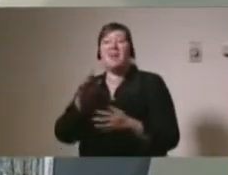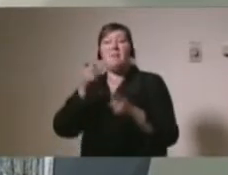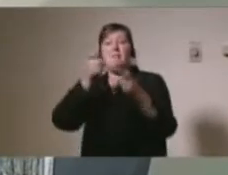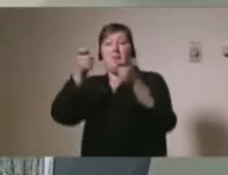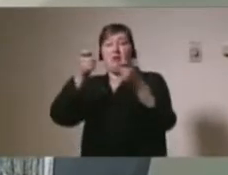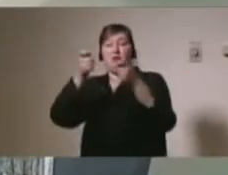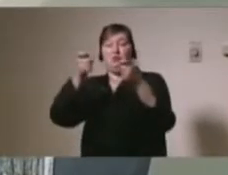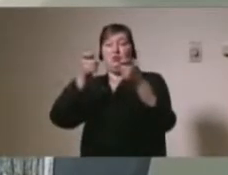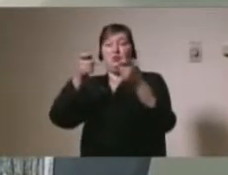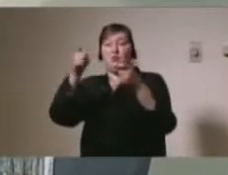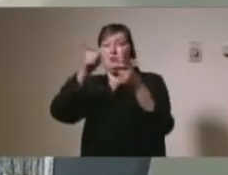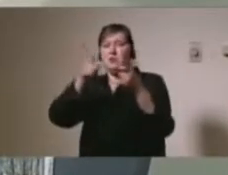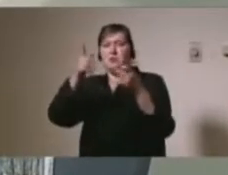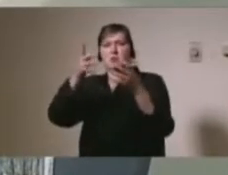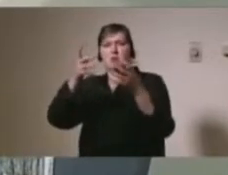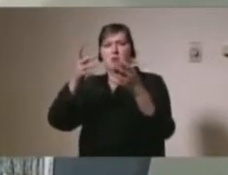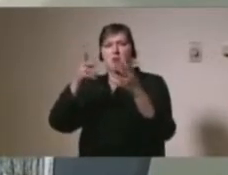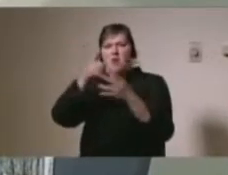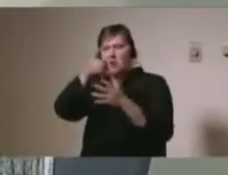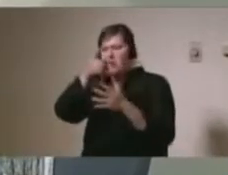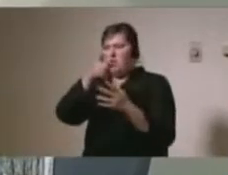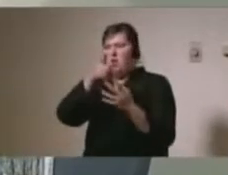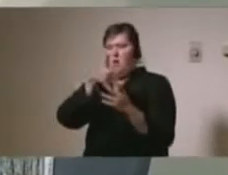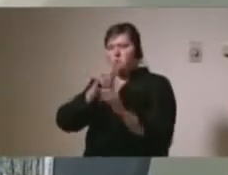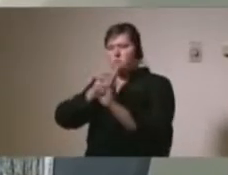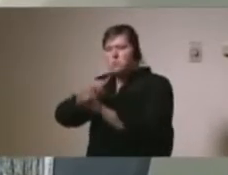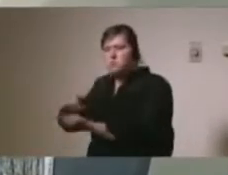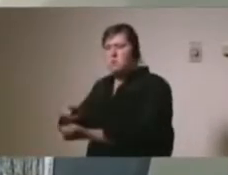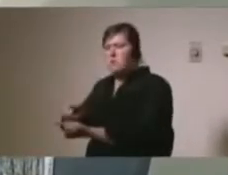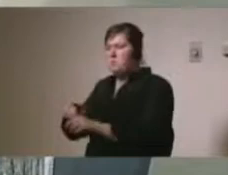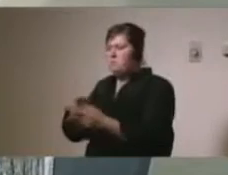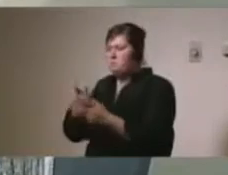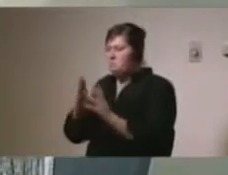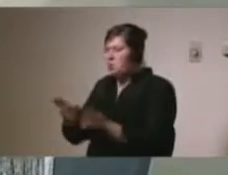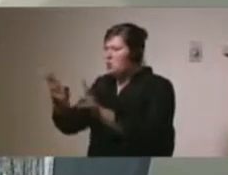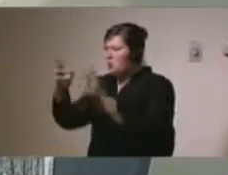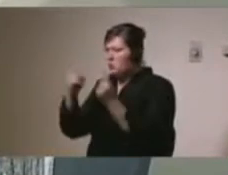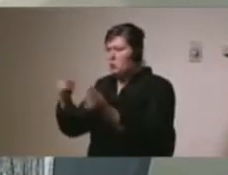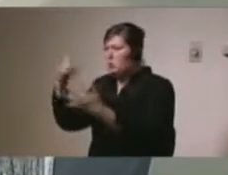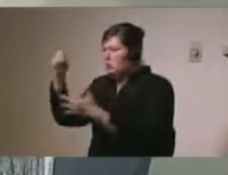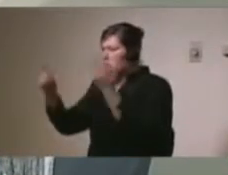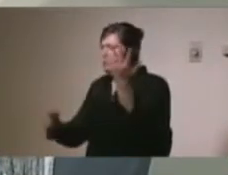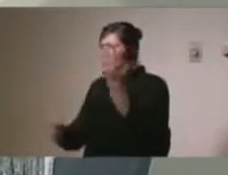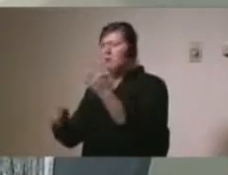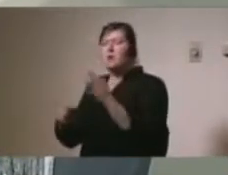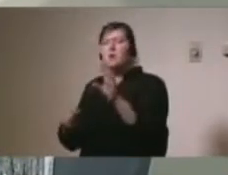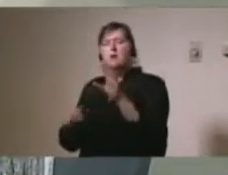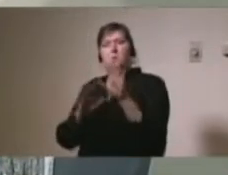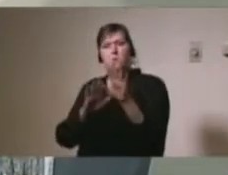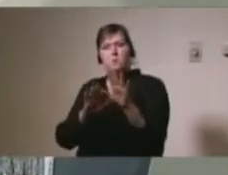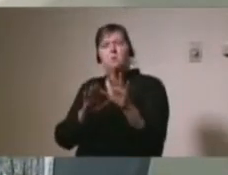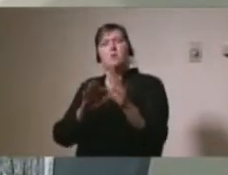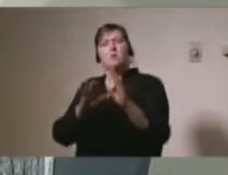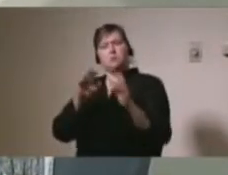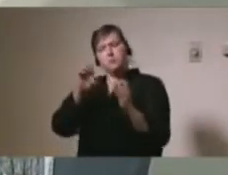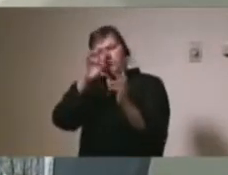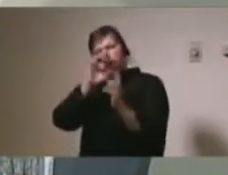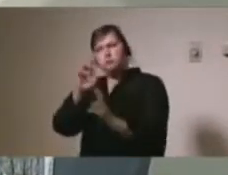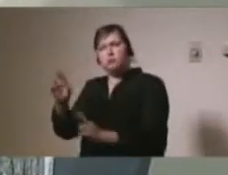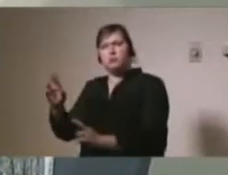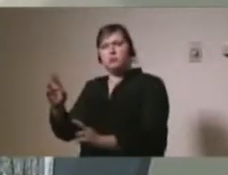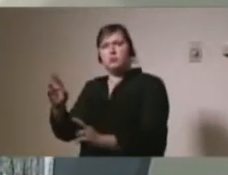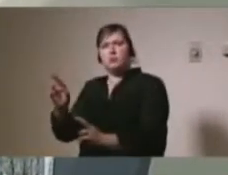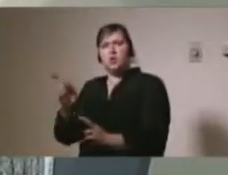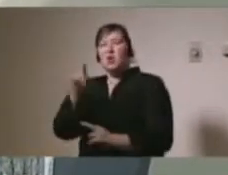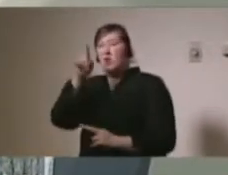that the managers are more humane and to make sure that they should not always be focusing